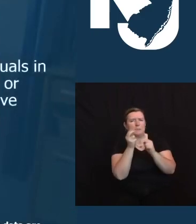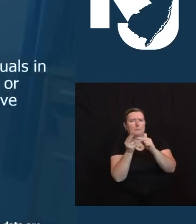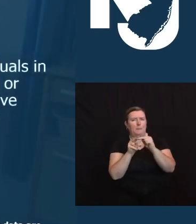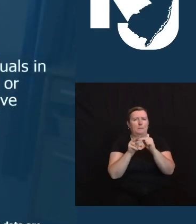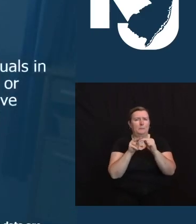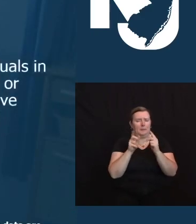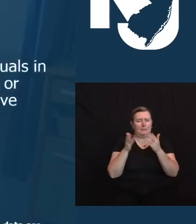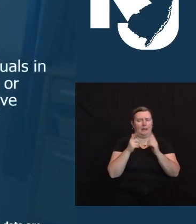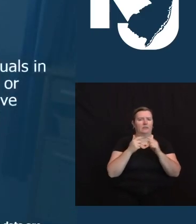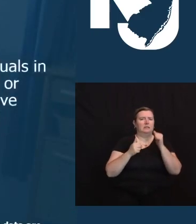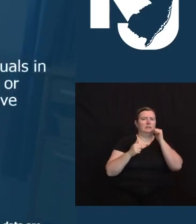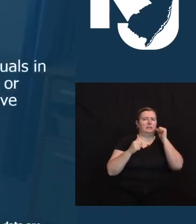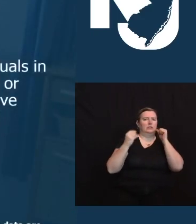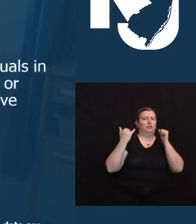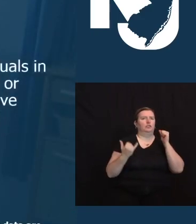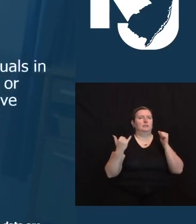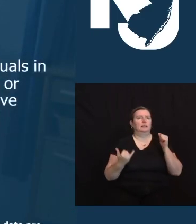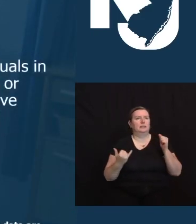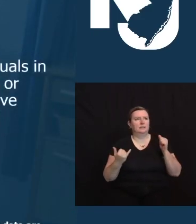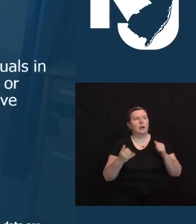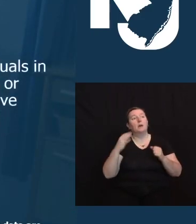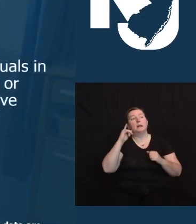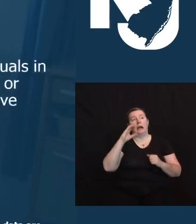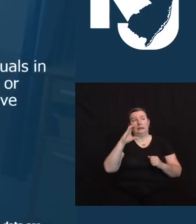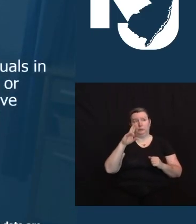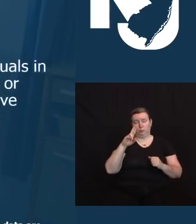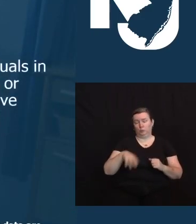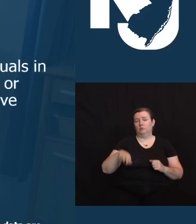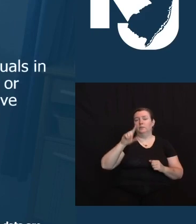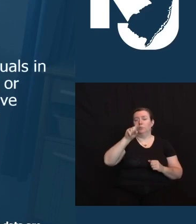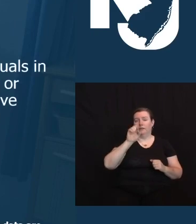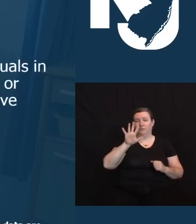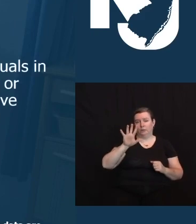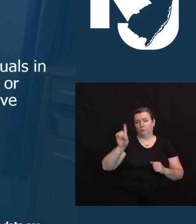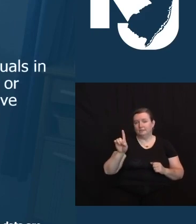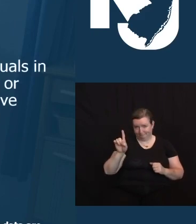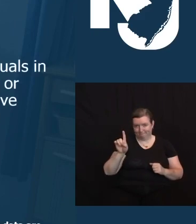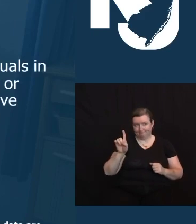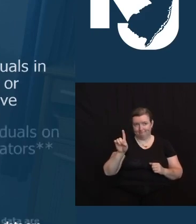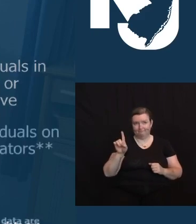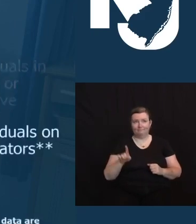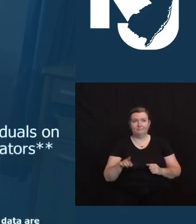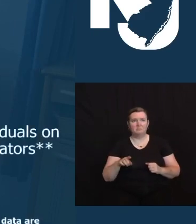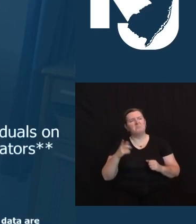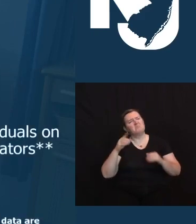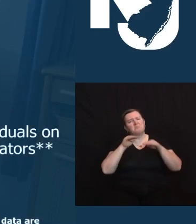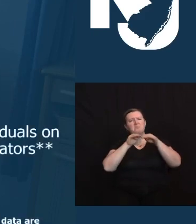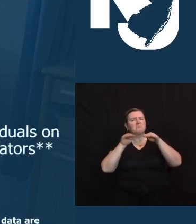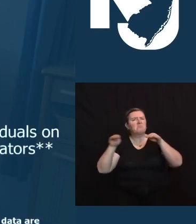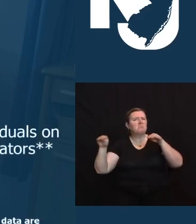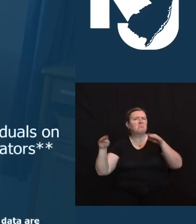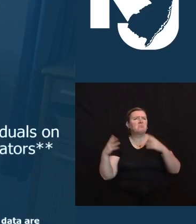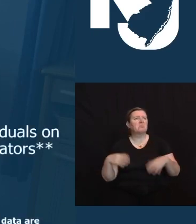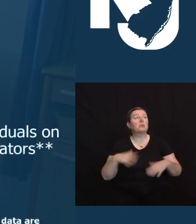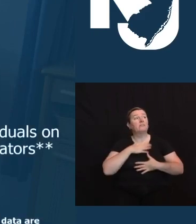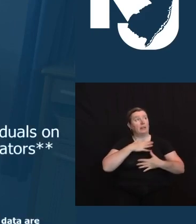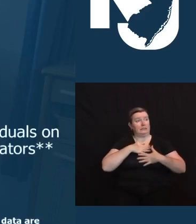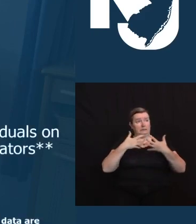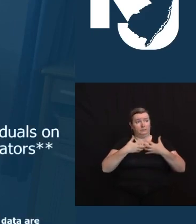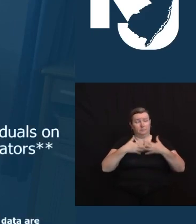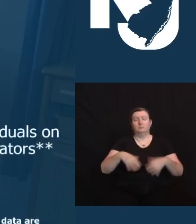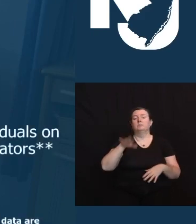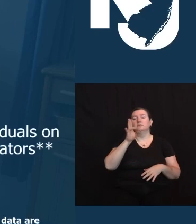of patients requiring intensive care was 151, about flat, and there were 78 ventilators in use.